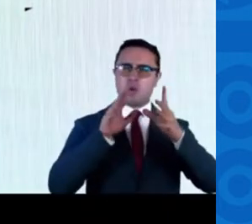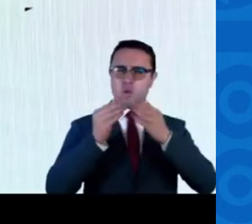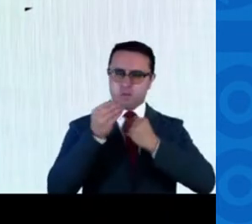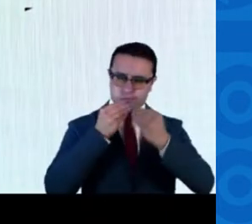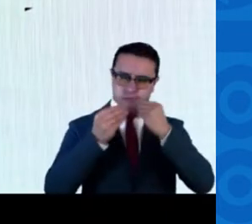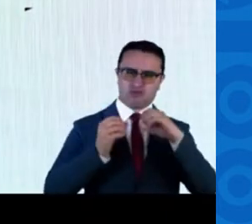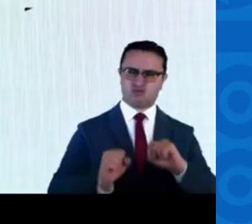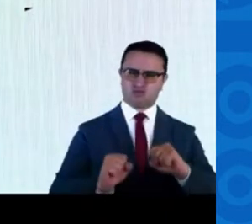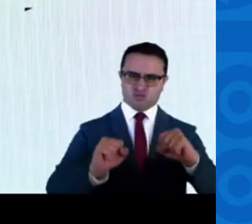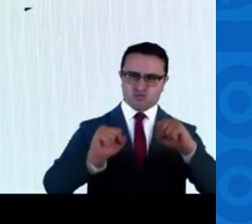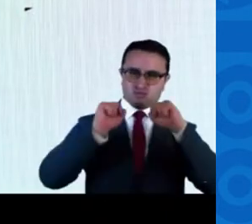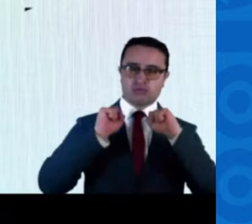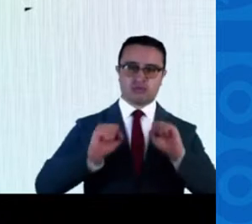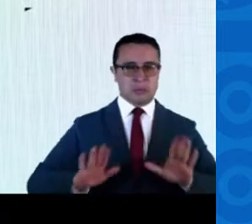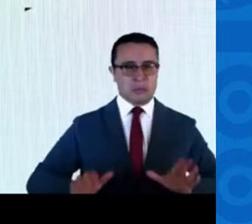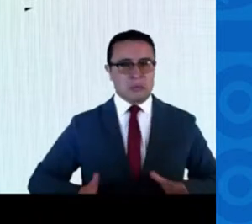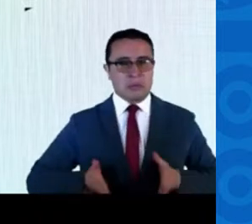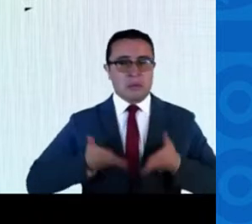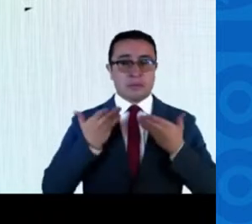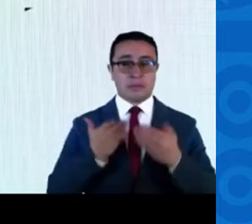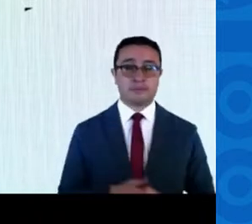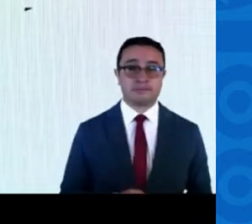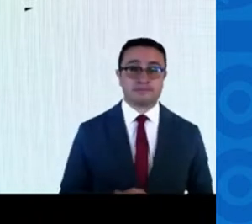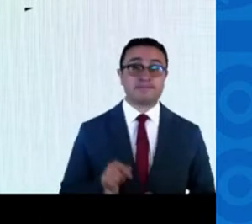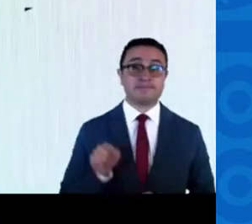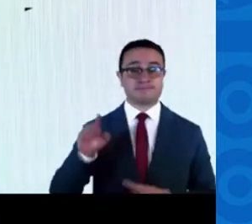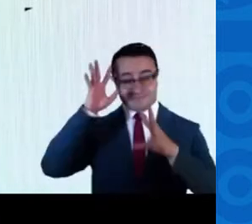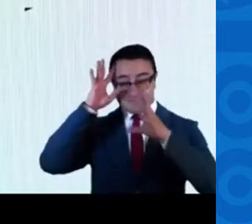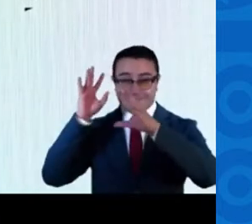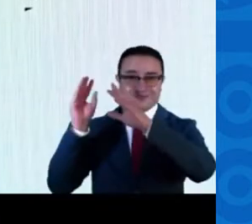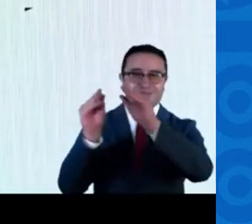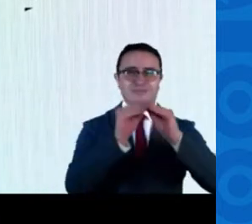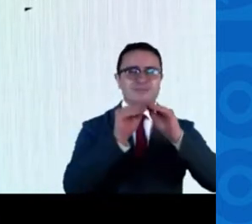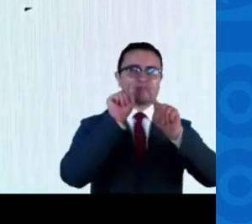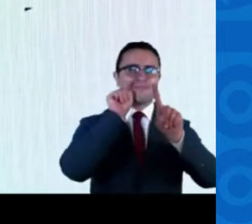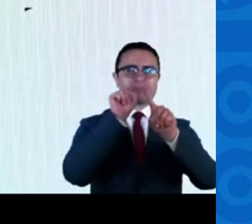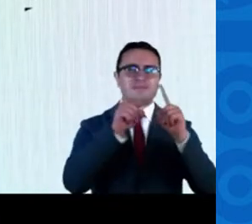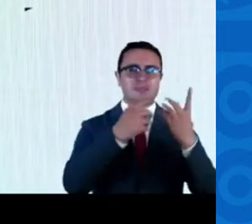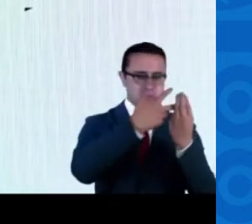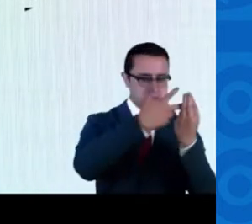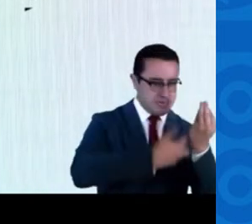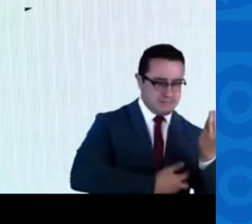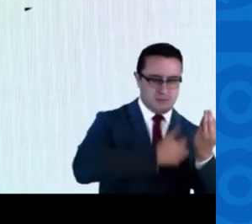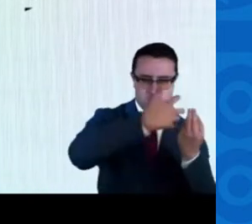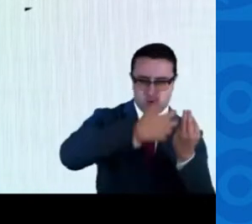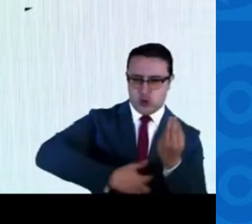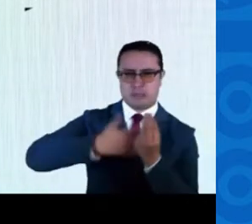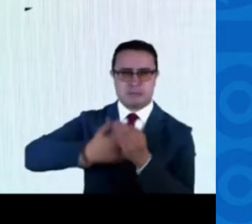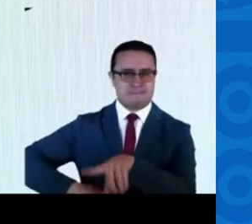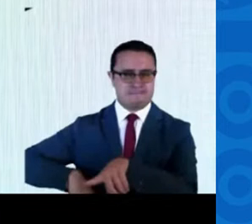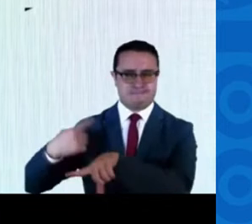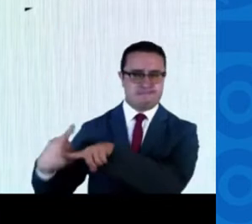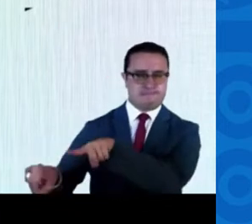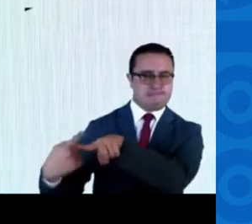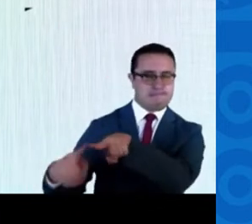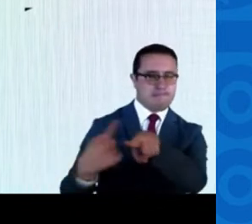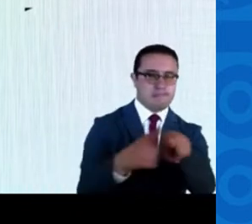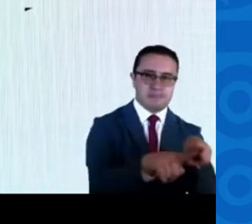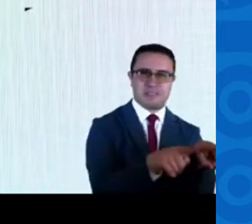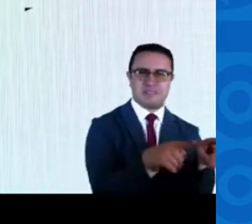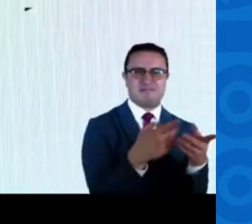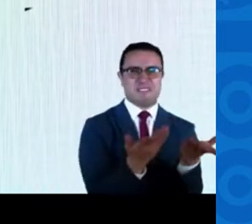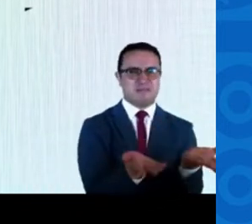Alliance for Nutrition. And this was an invitation that we made to all sectors and all actors